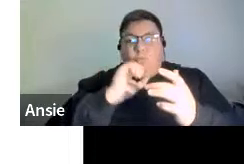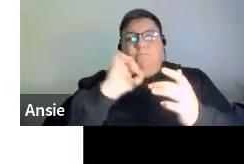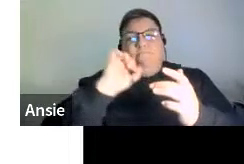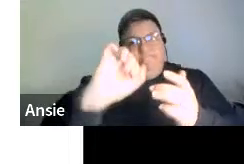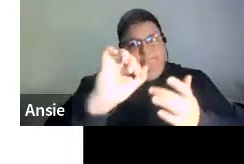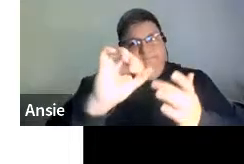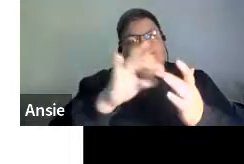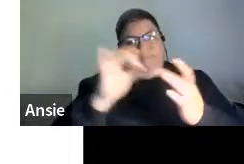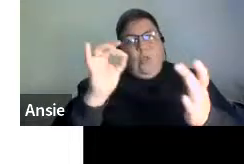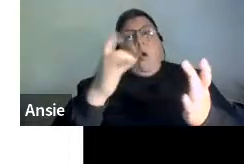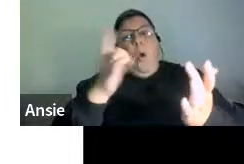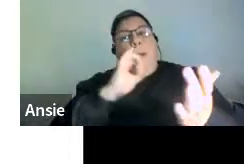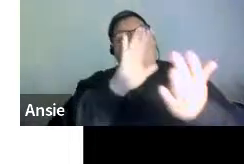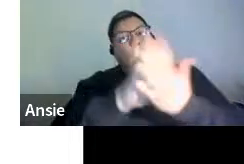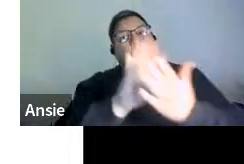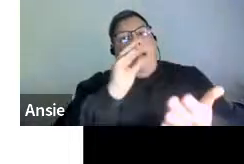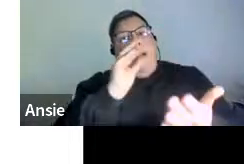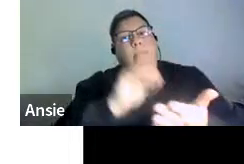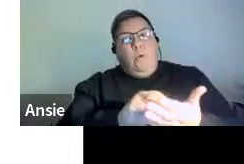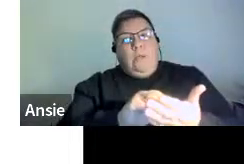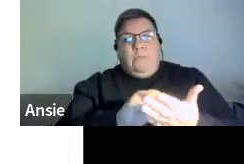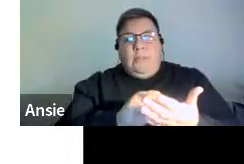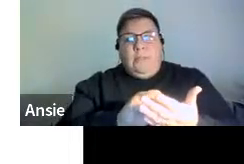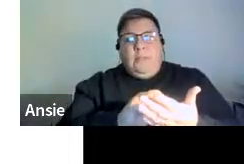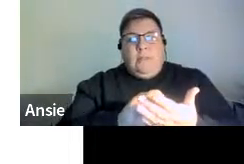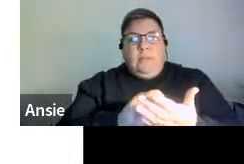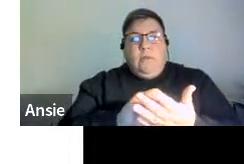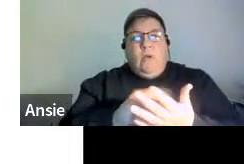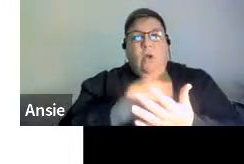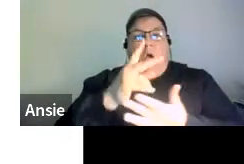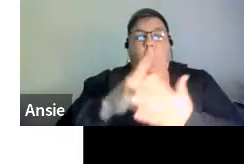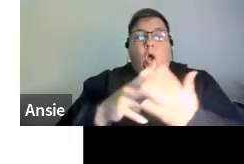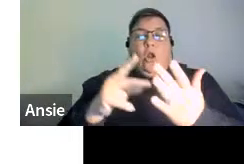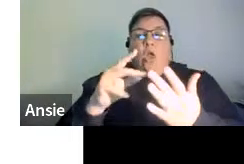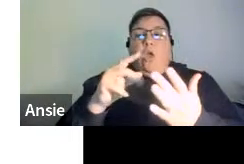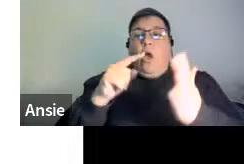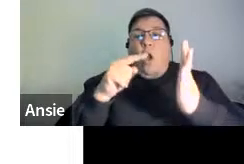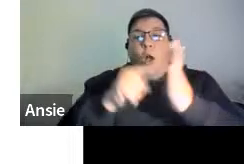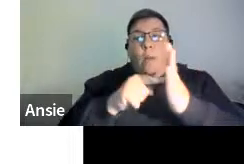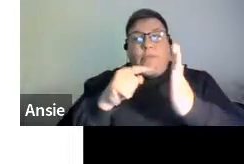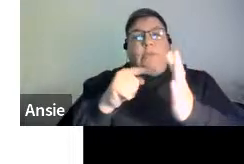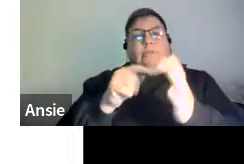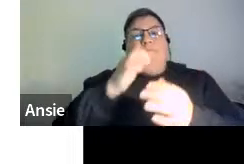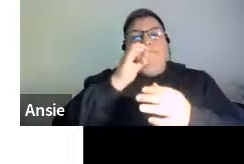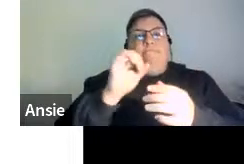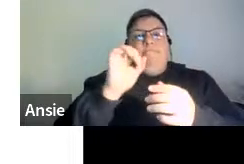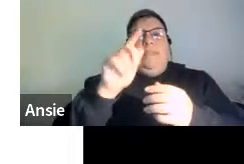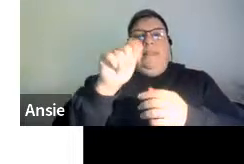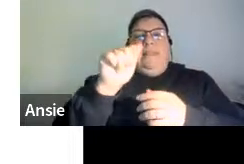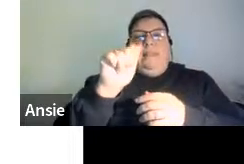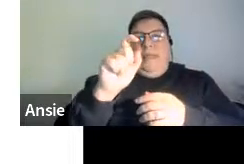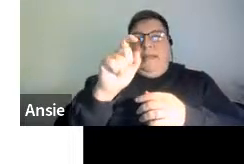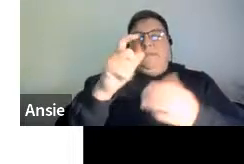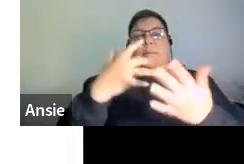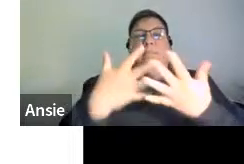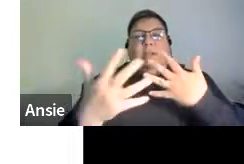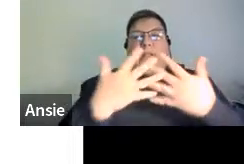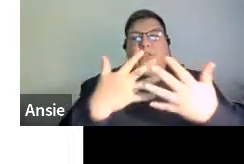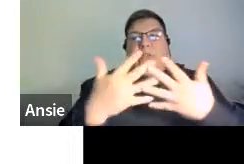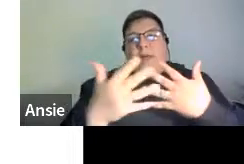an appointment. Okay. Or the only option that you could utilize is the activate tax practitioner option, which will be